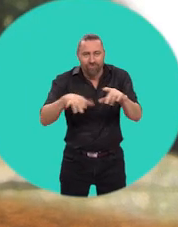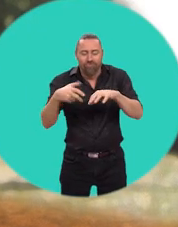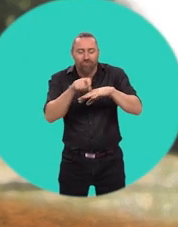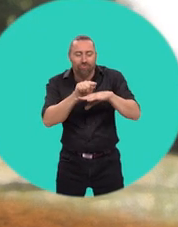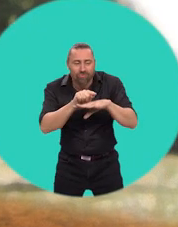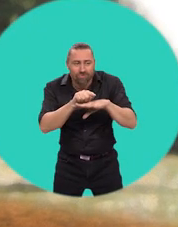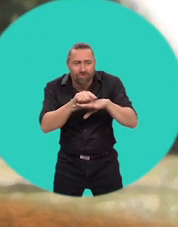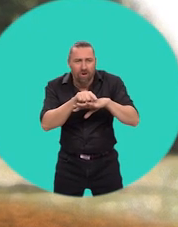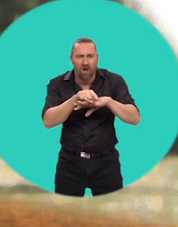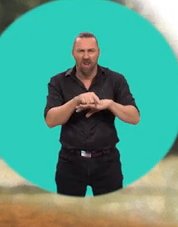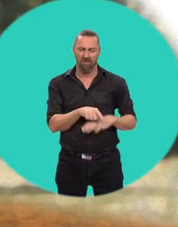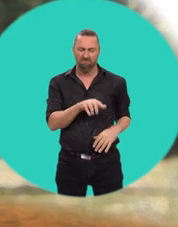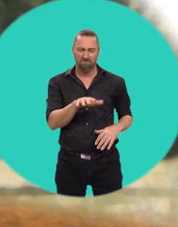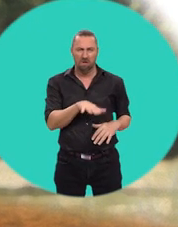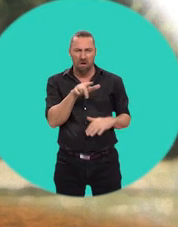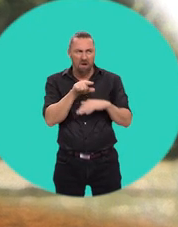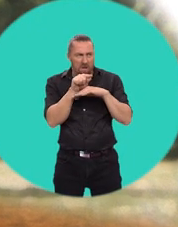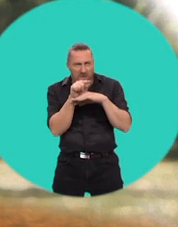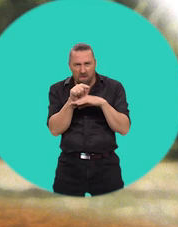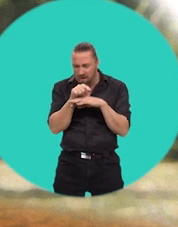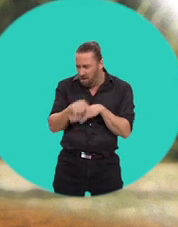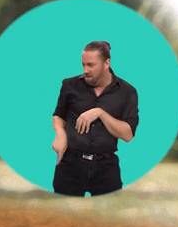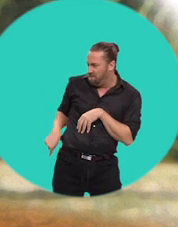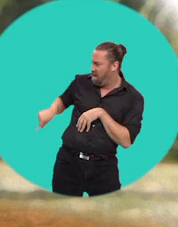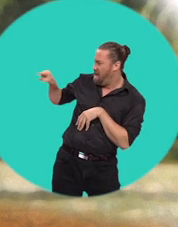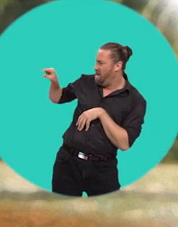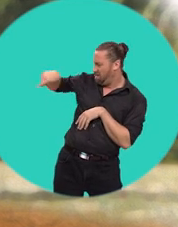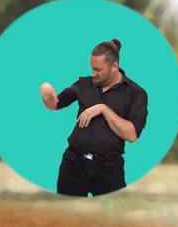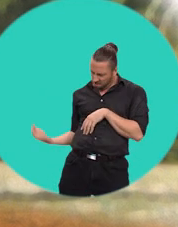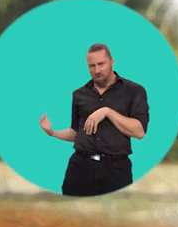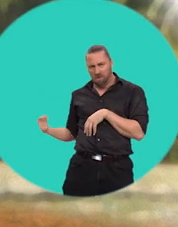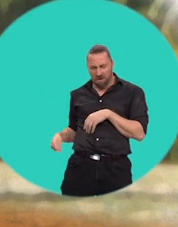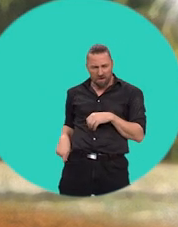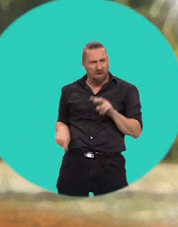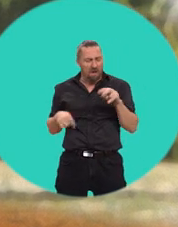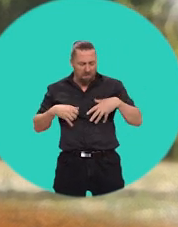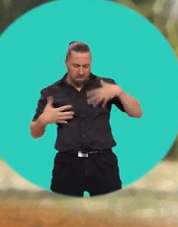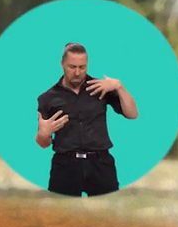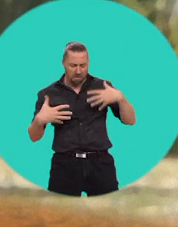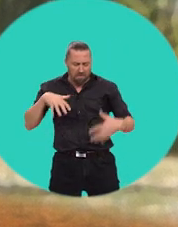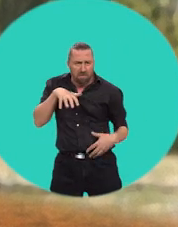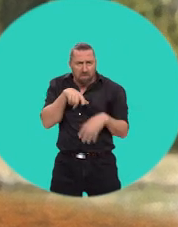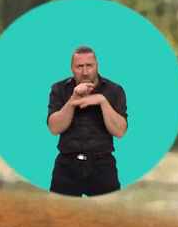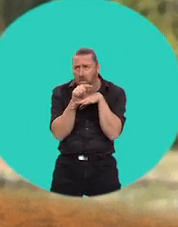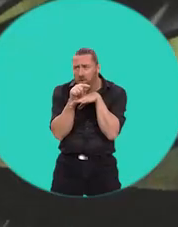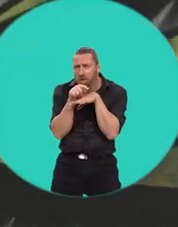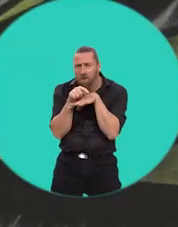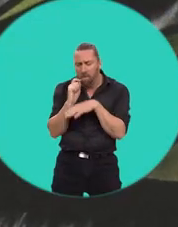Poor little Maggie, a scraggy, mucky mess, tail feathers falling out. They'll grow back, I